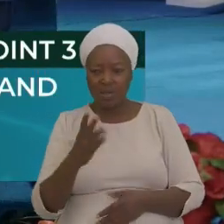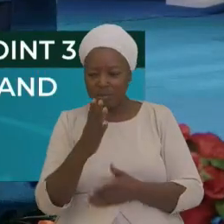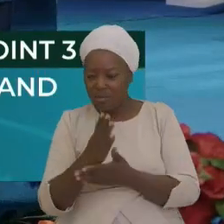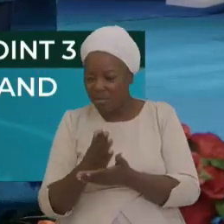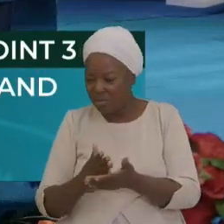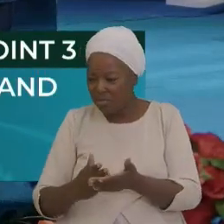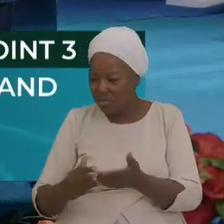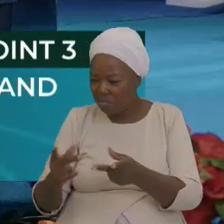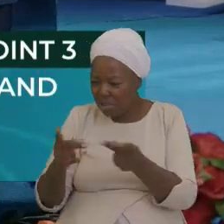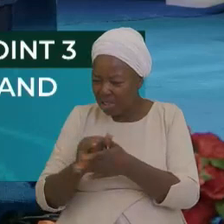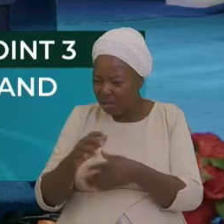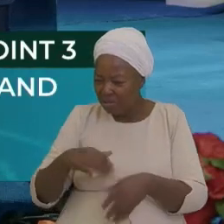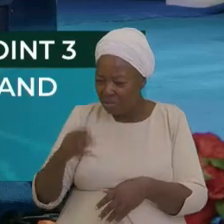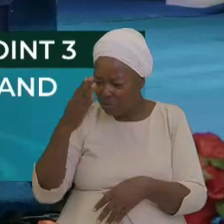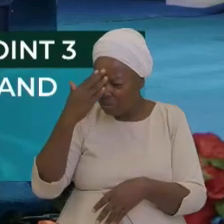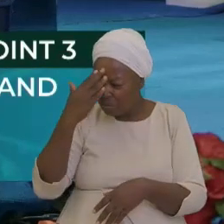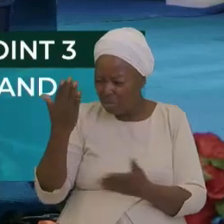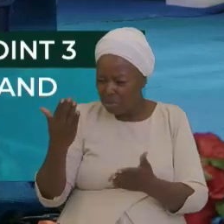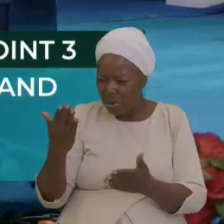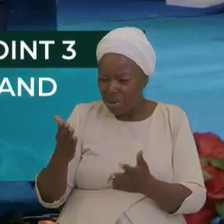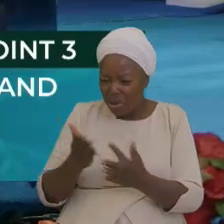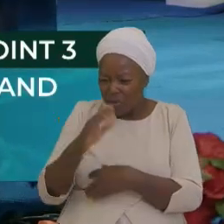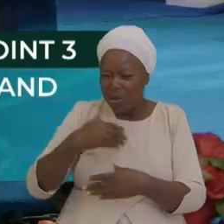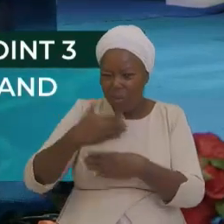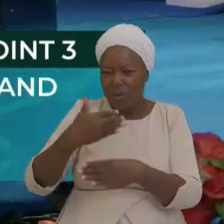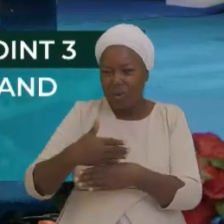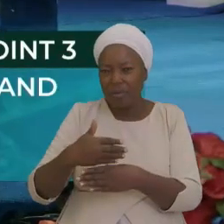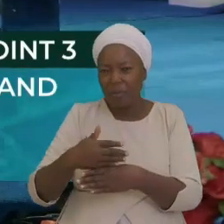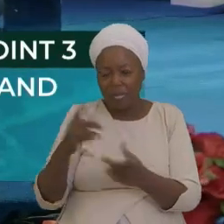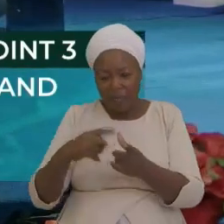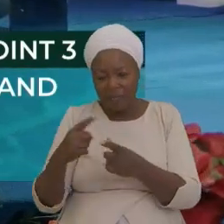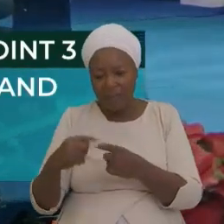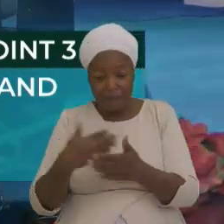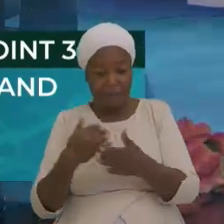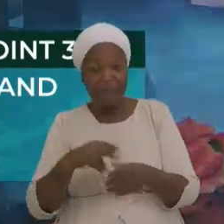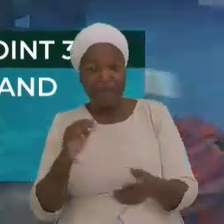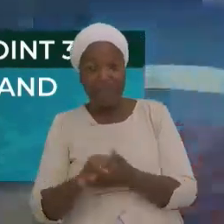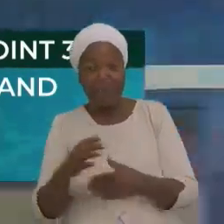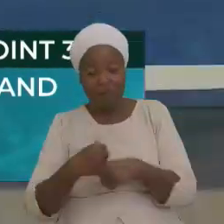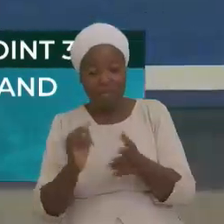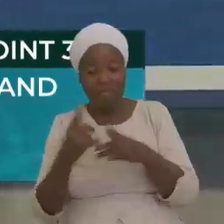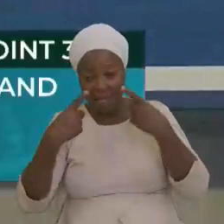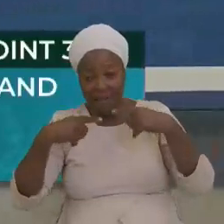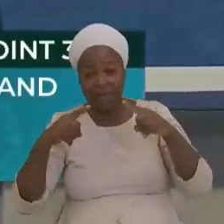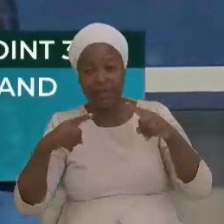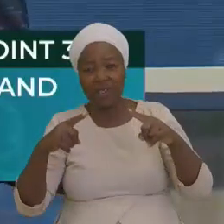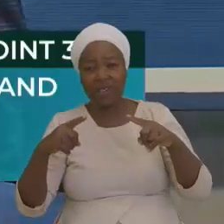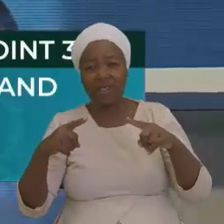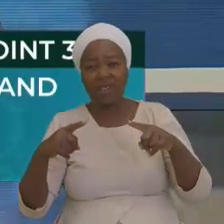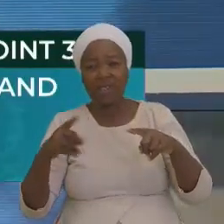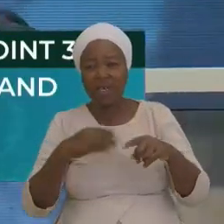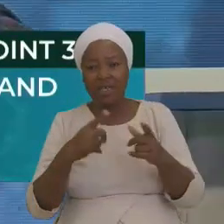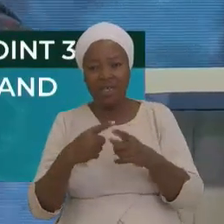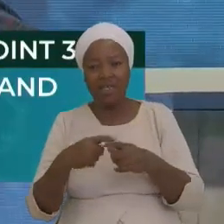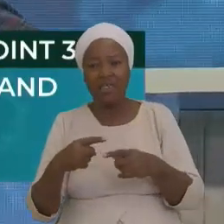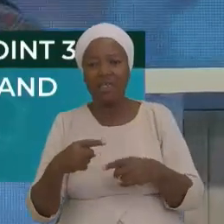territory through the window. And even before they make the announcement, I say, we're